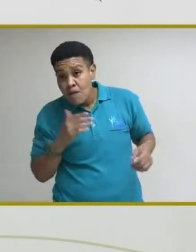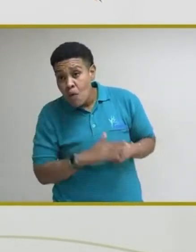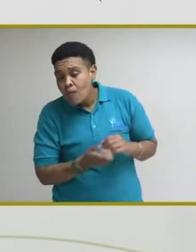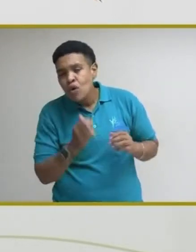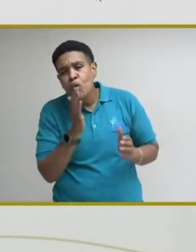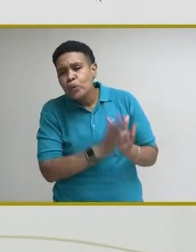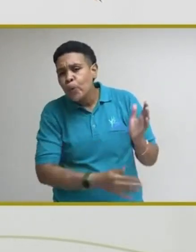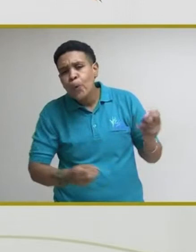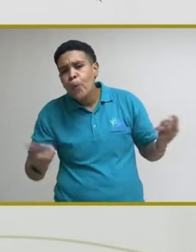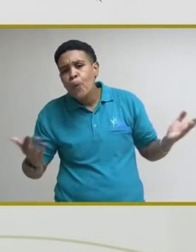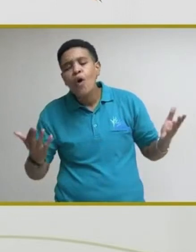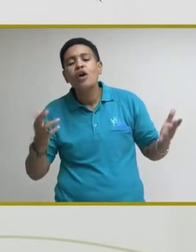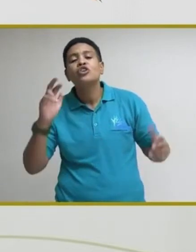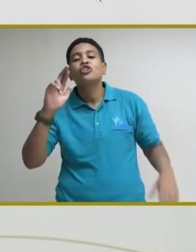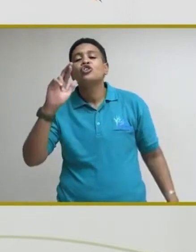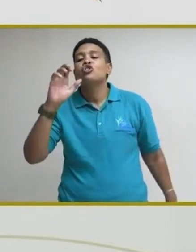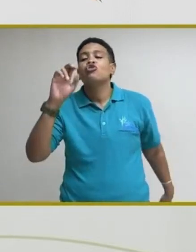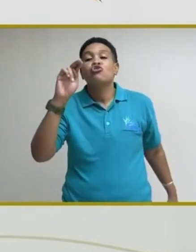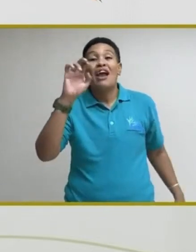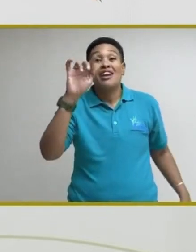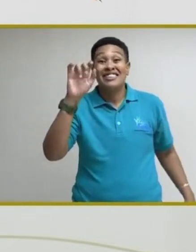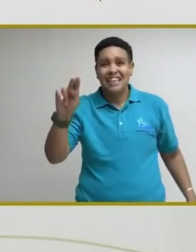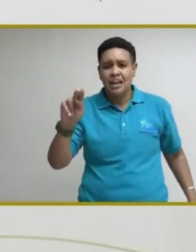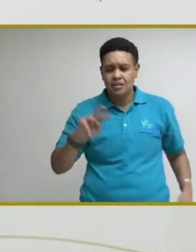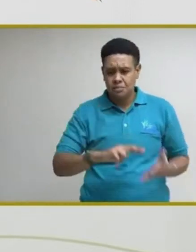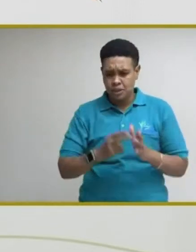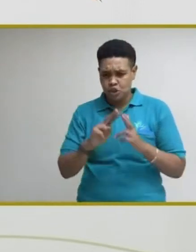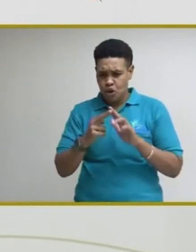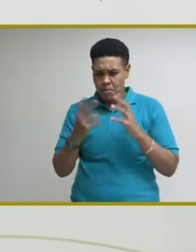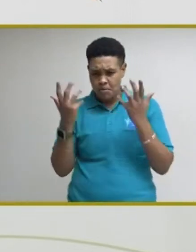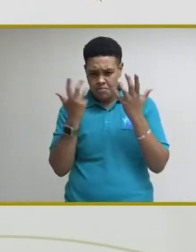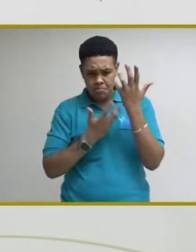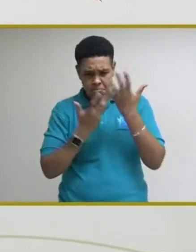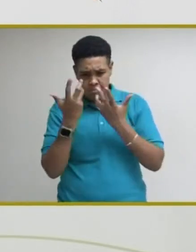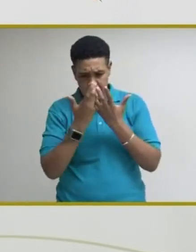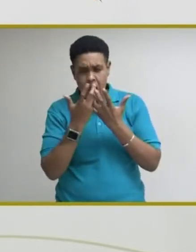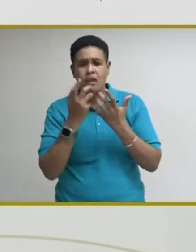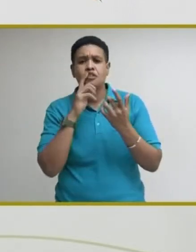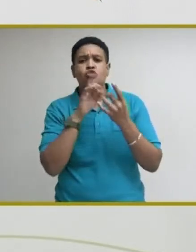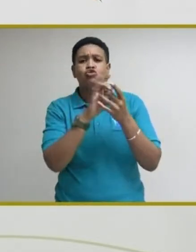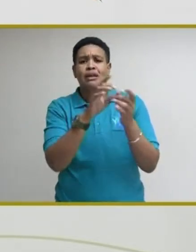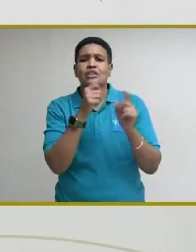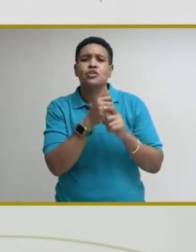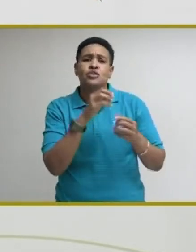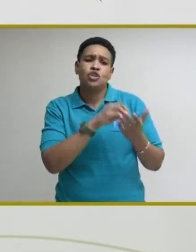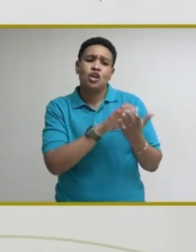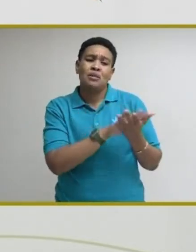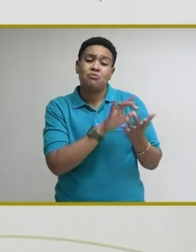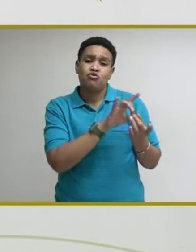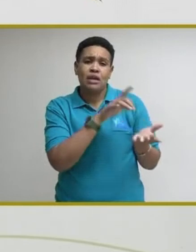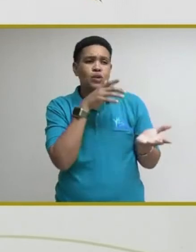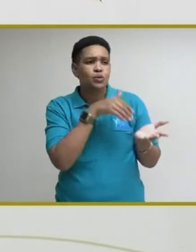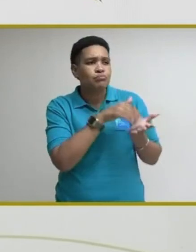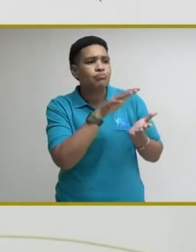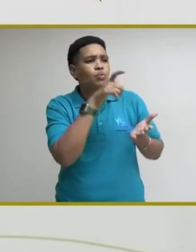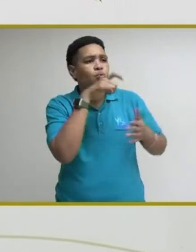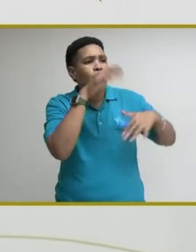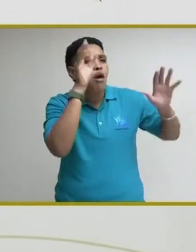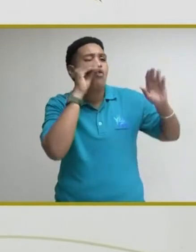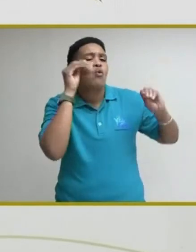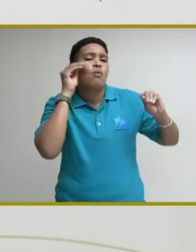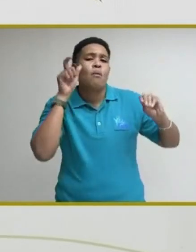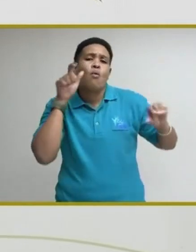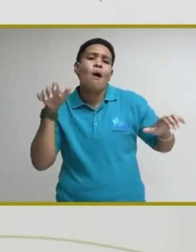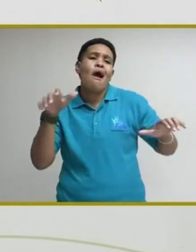the reconciliation, though, in terms of the documentation of those discharges and then the